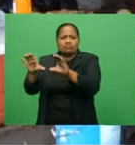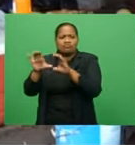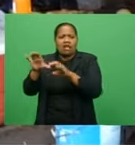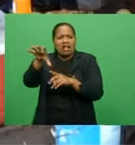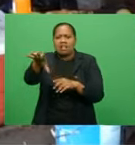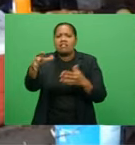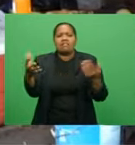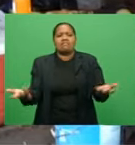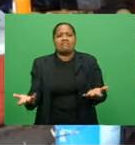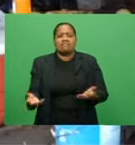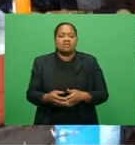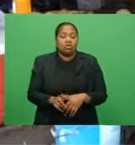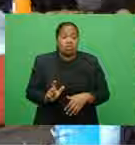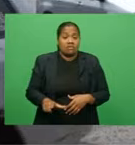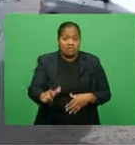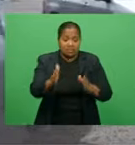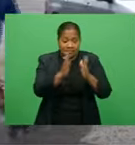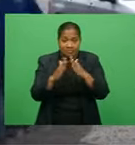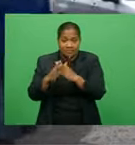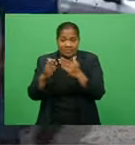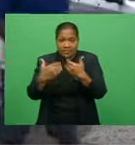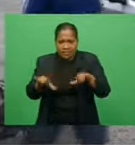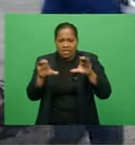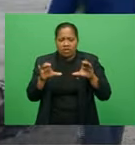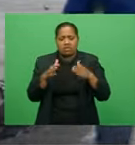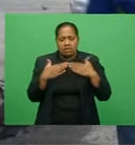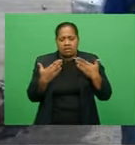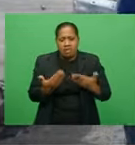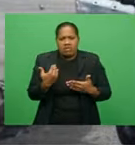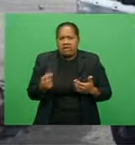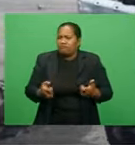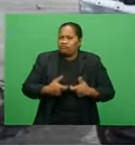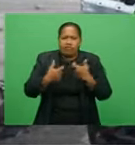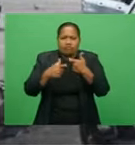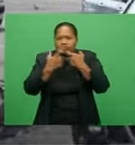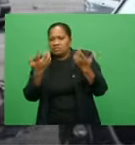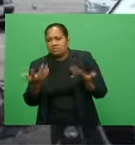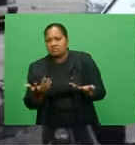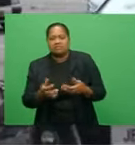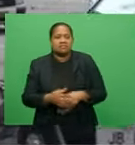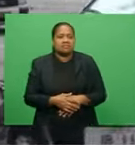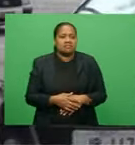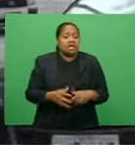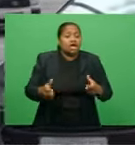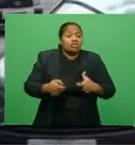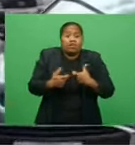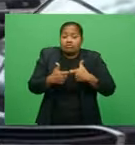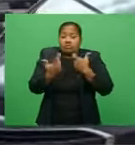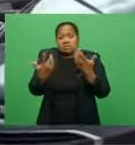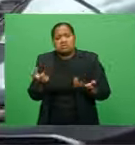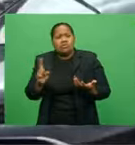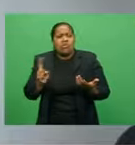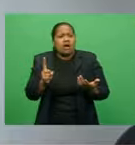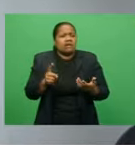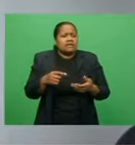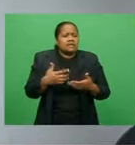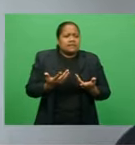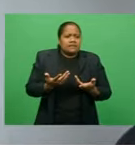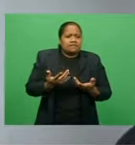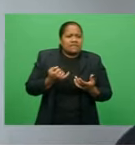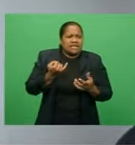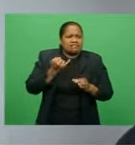the Lambasa Town Council is facing other challenges apart from petty crime. These challenges are in terms of petty crimes